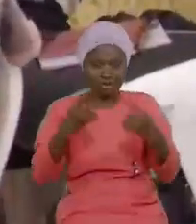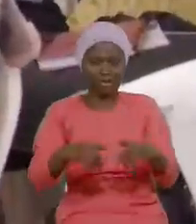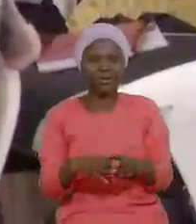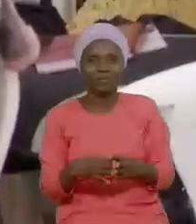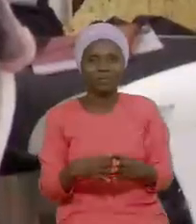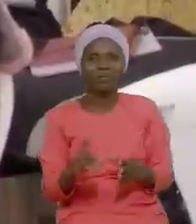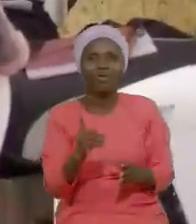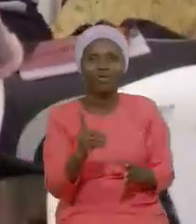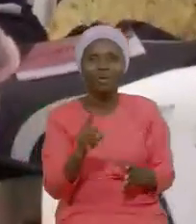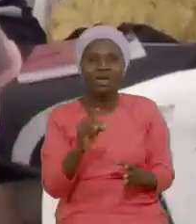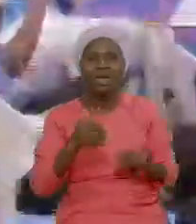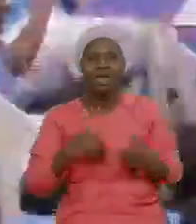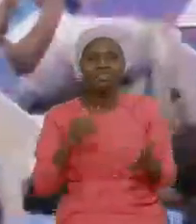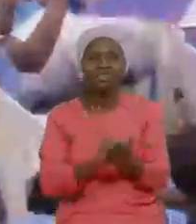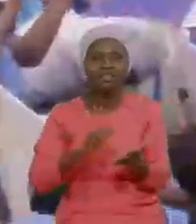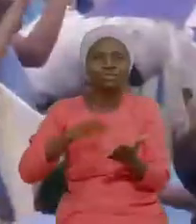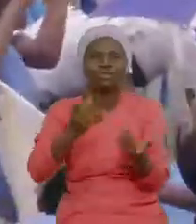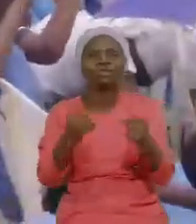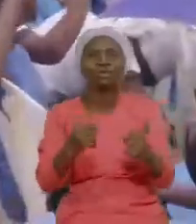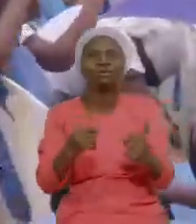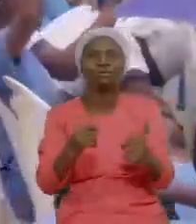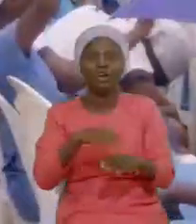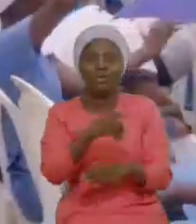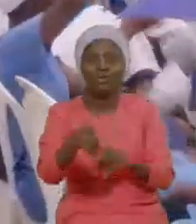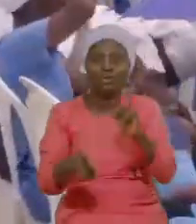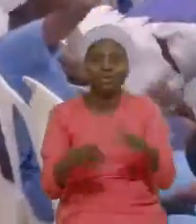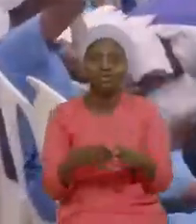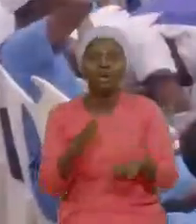has that glory come? On who?